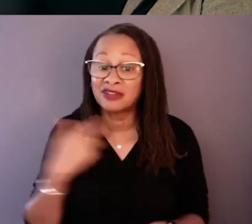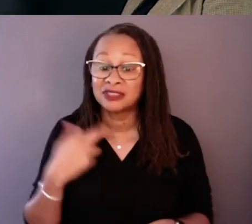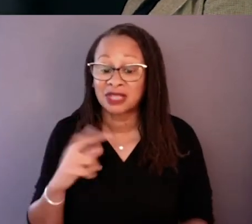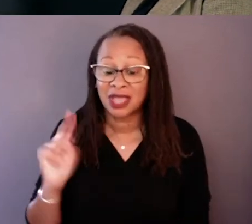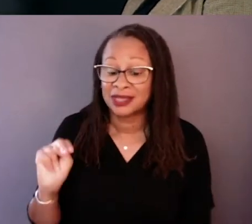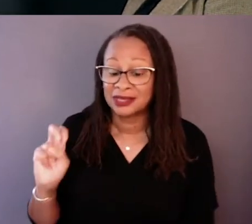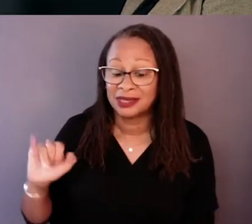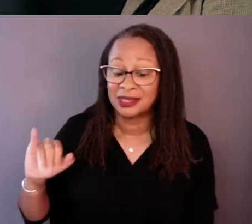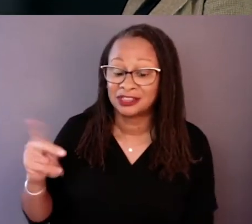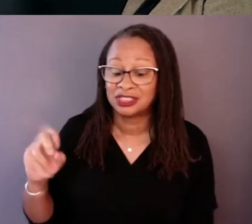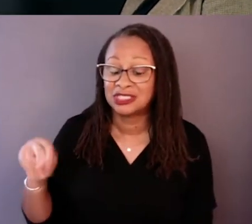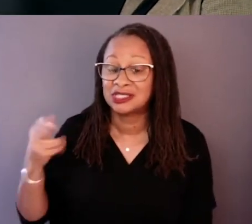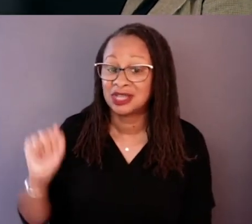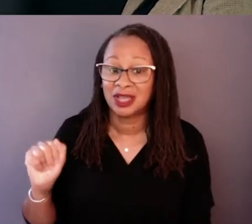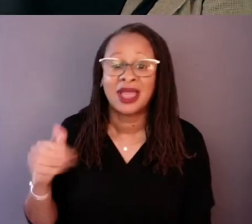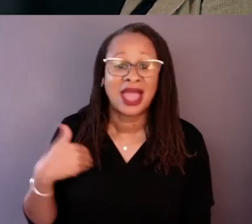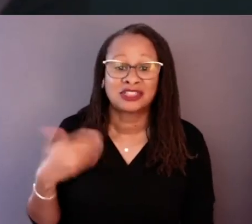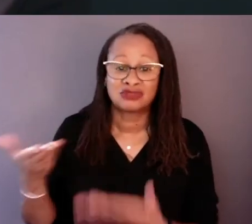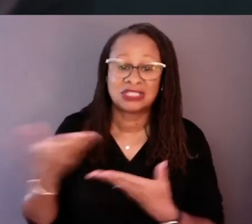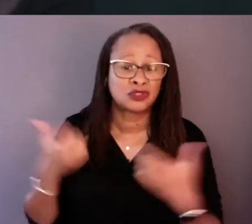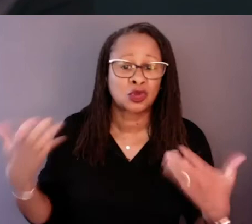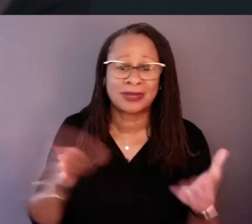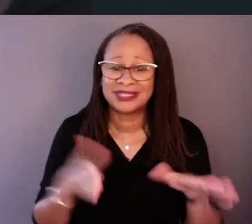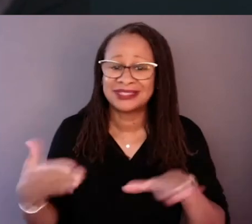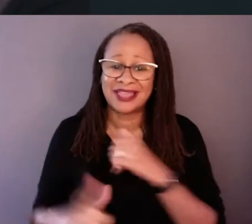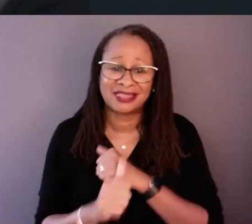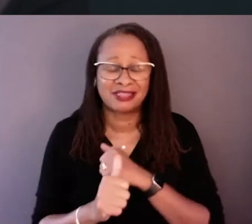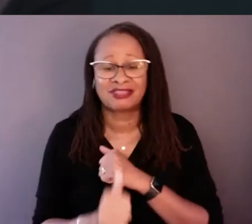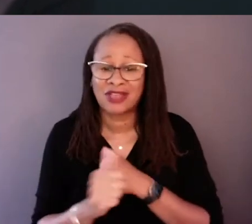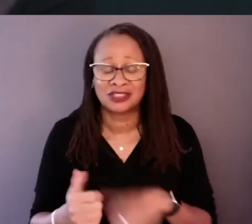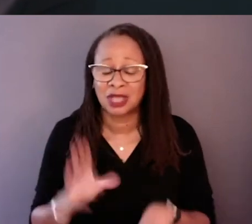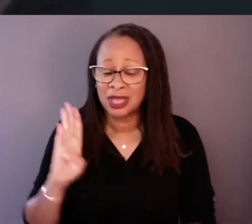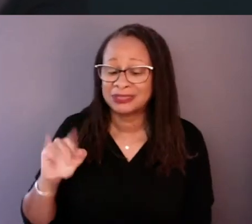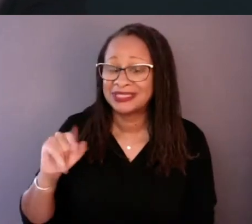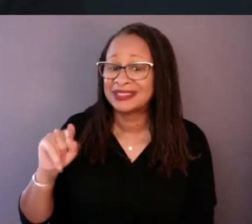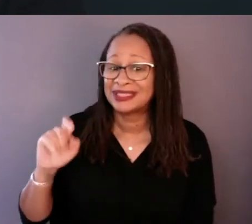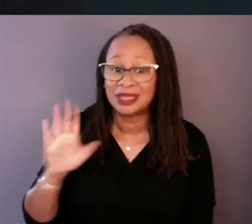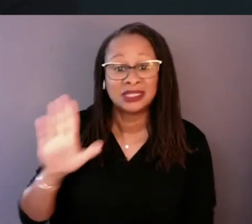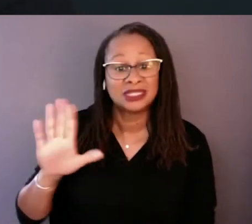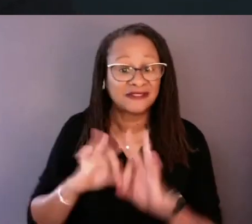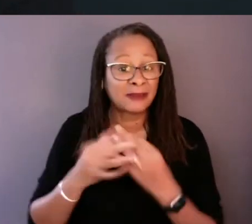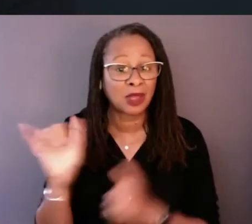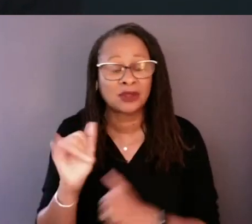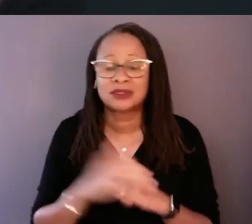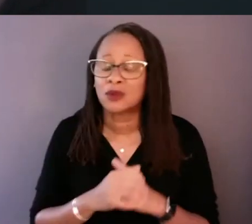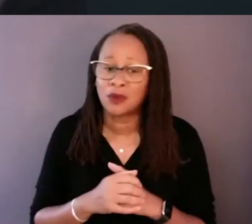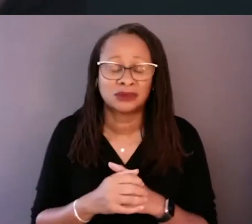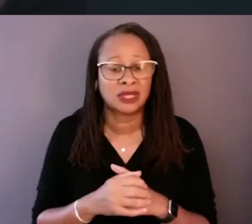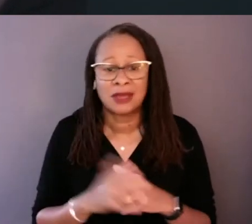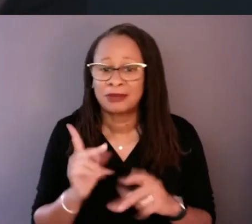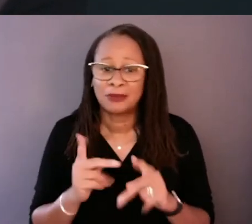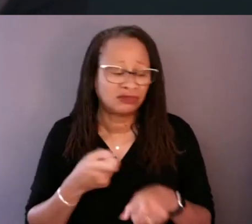has received so many death threats. Her whole family, Bitete, his family. Before the film,